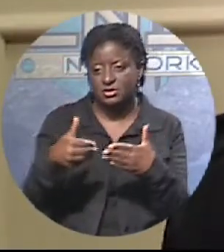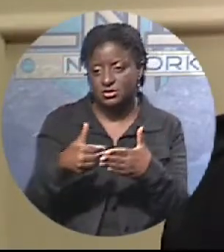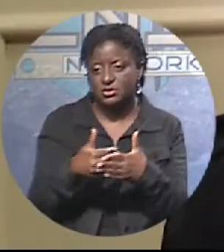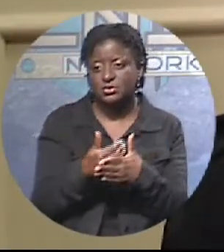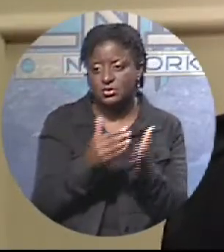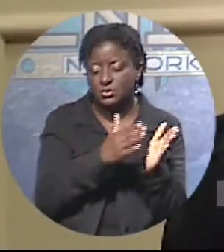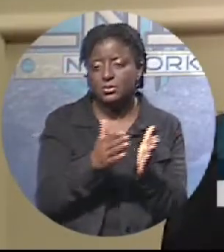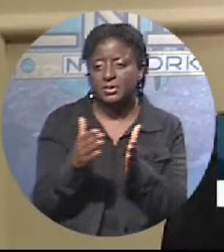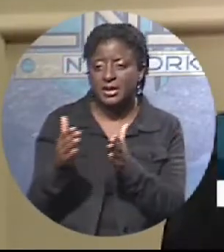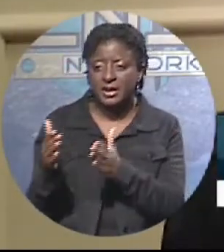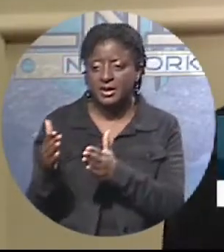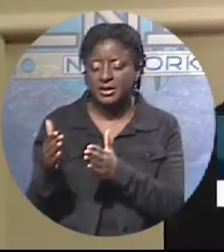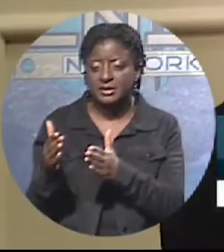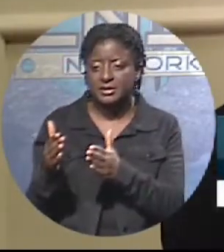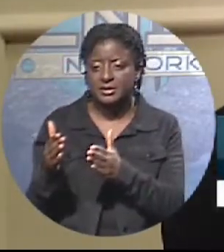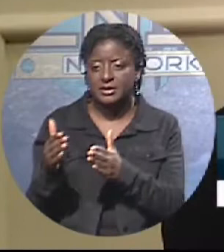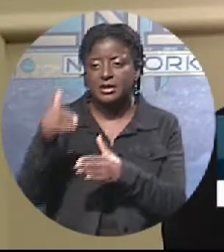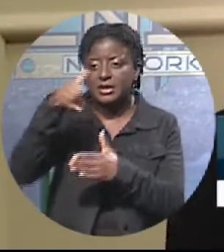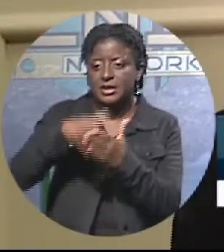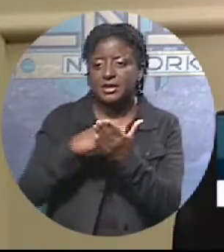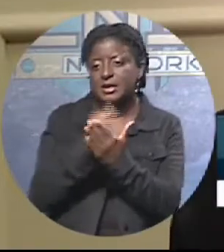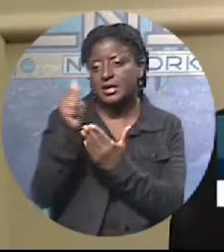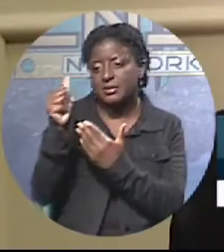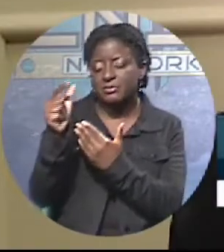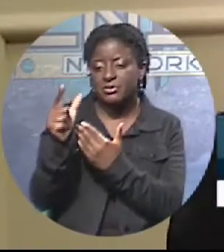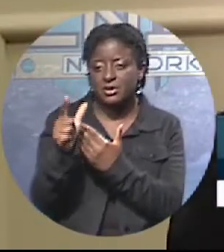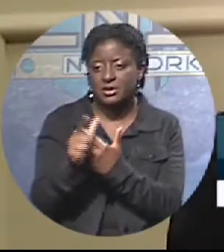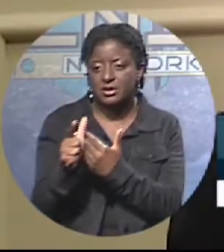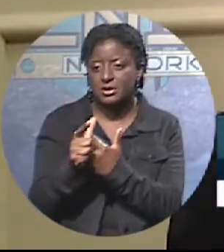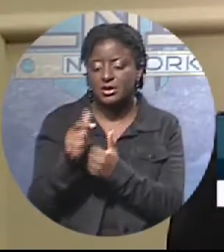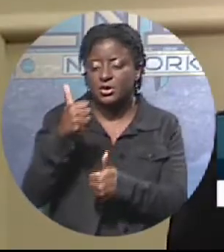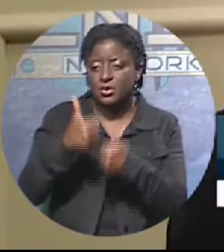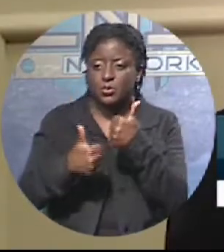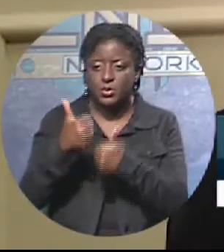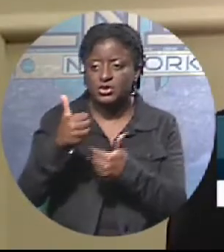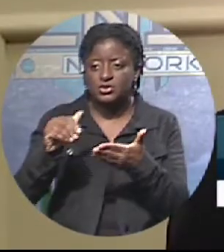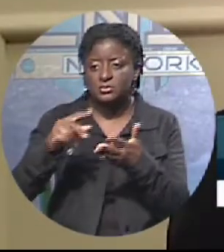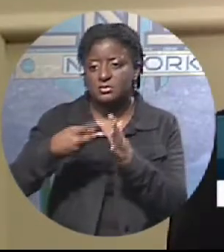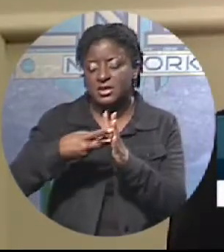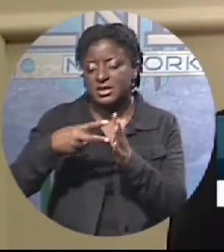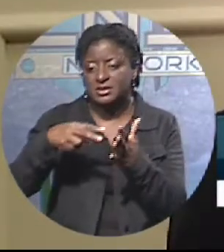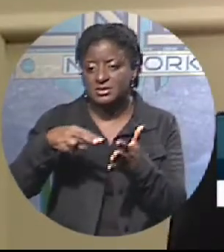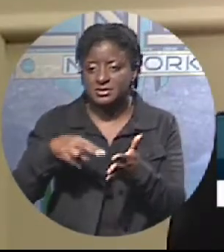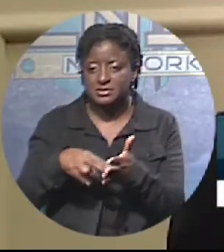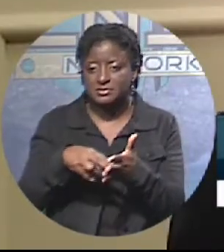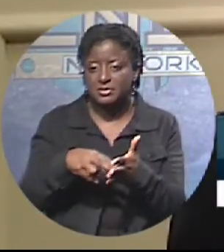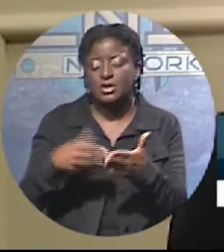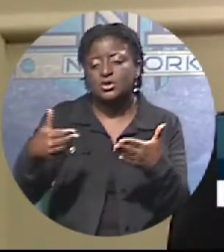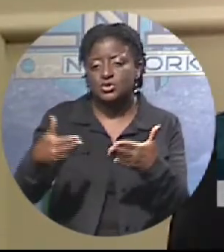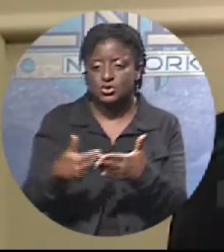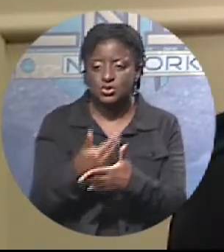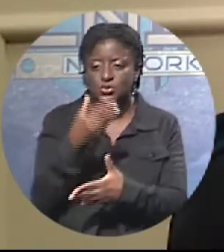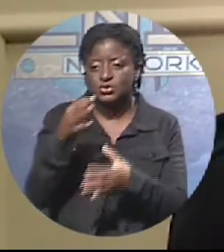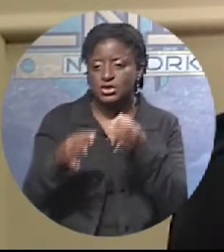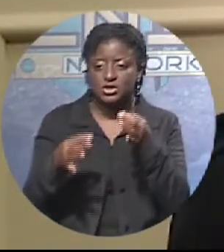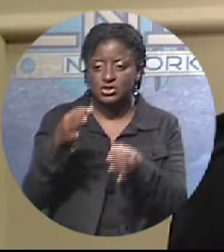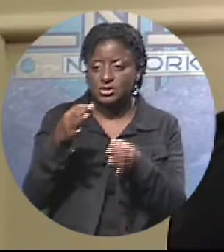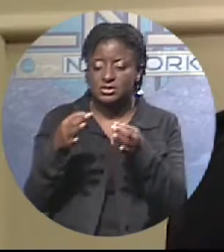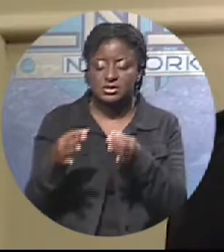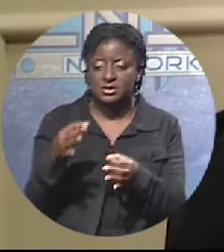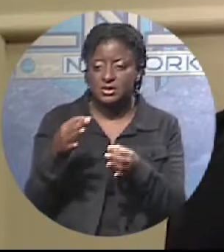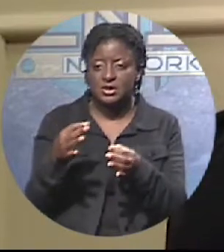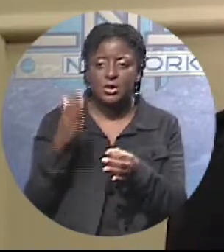come April at the latest, which means that new judges will be